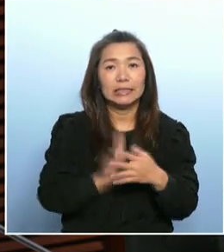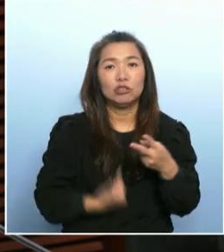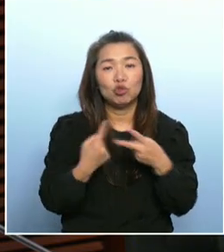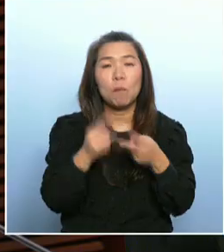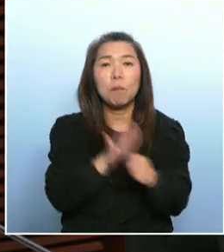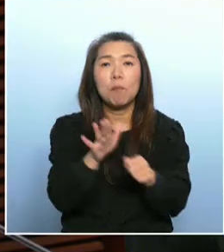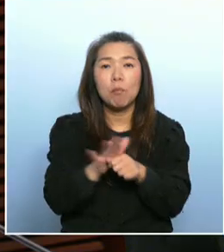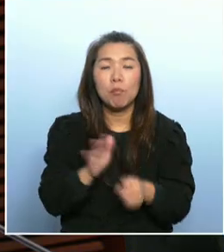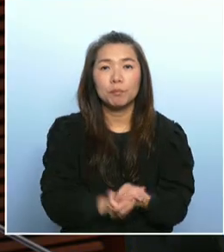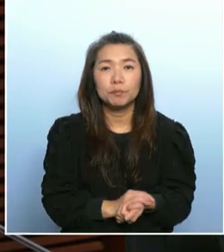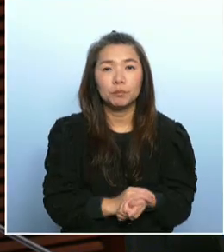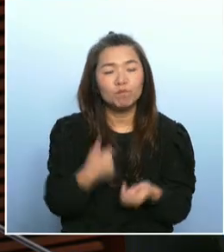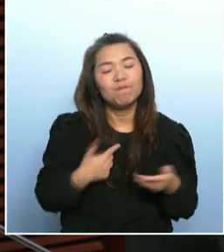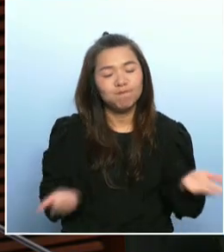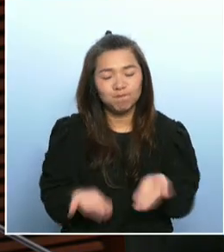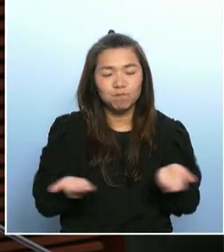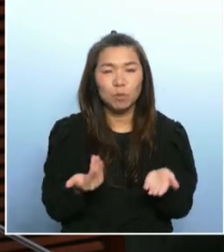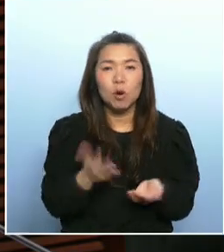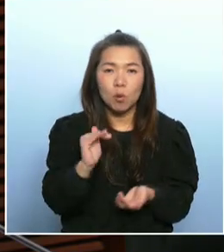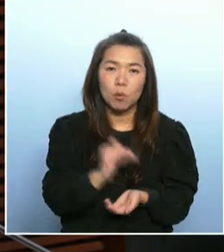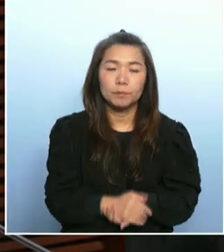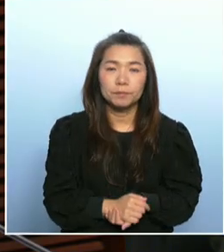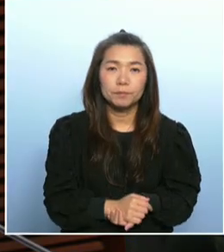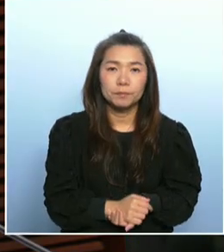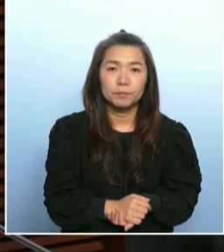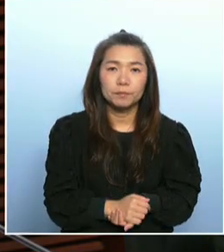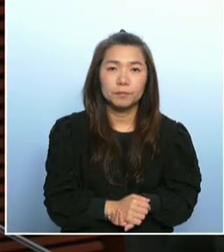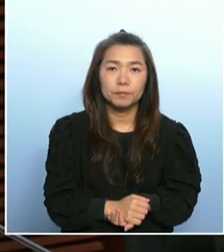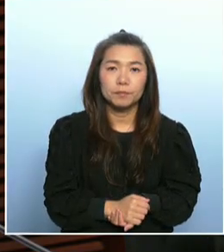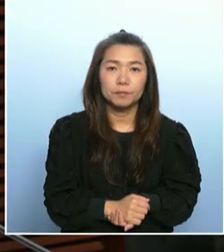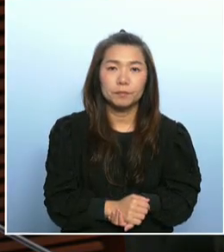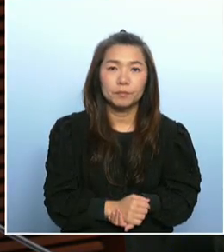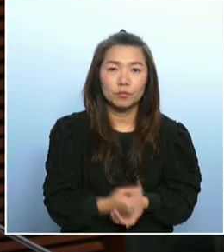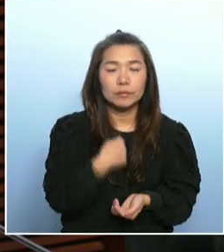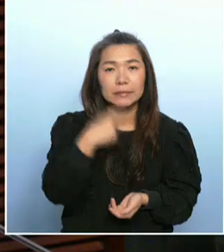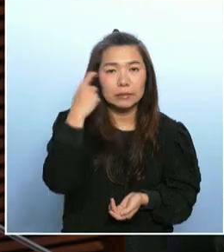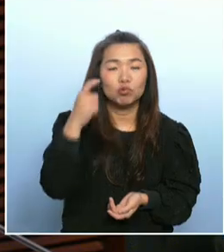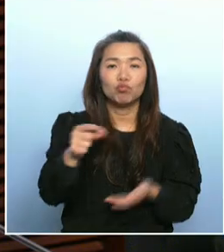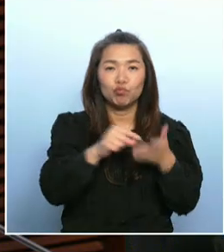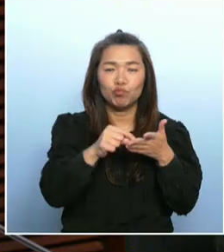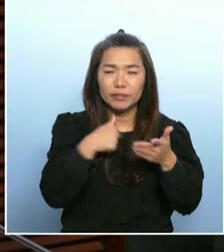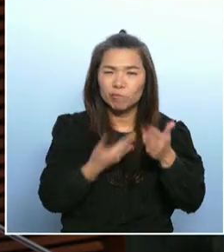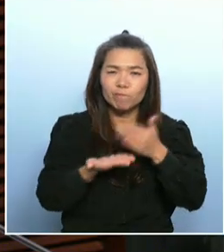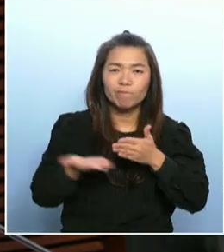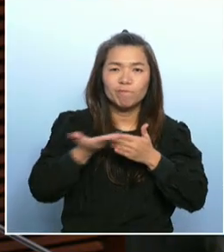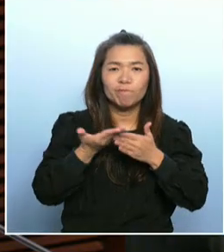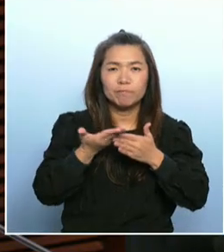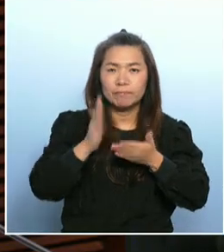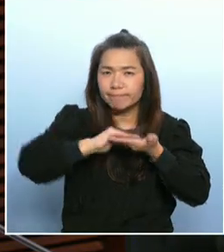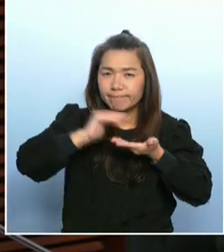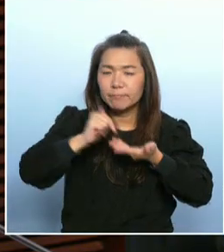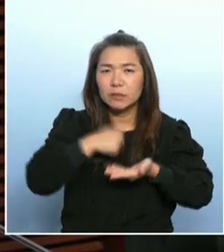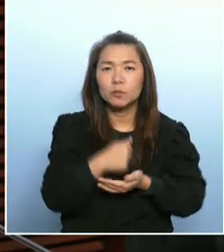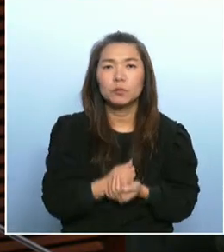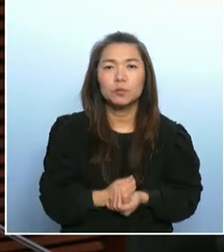homes, and as to whether we should allow family members to work as volunteers in residential care homes, we do